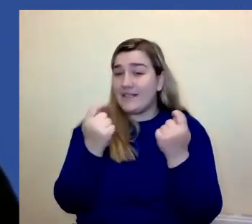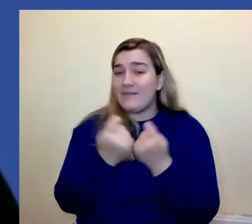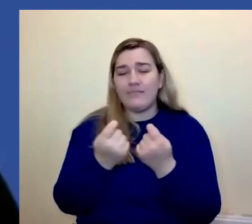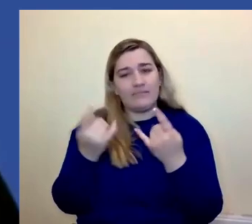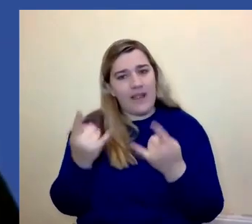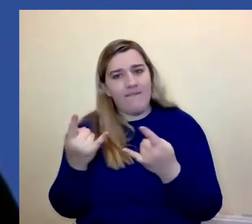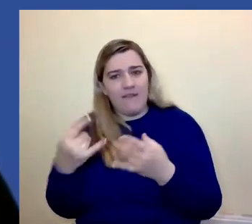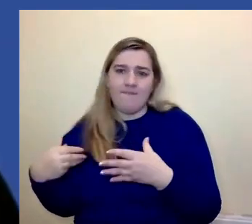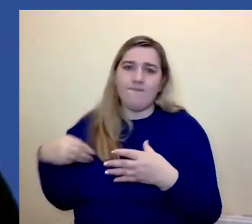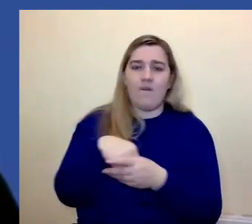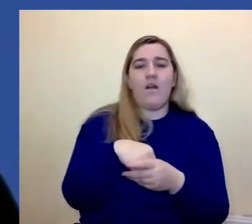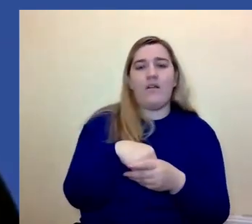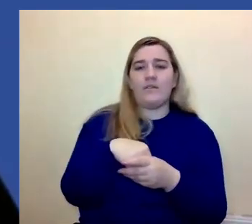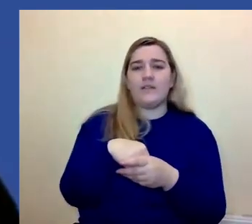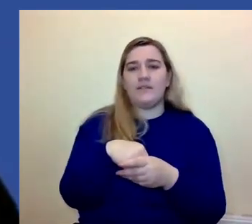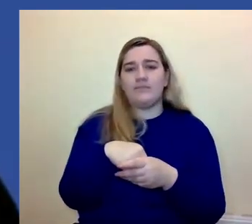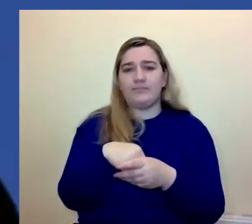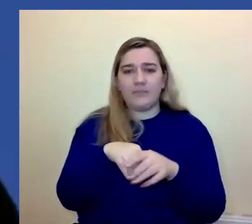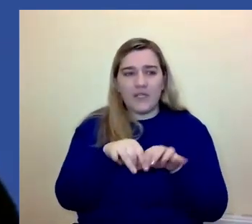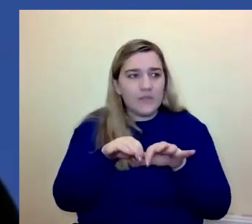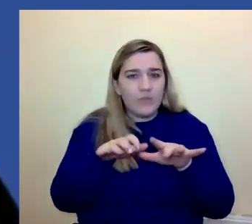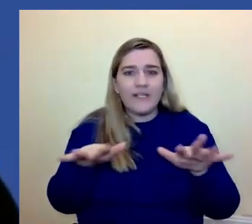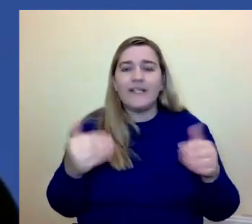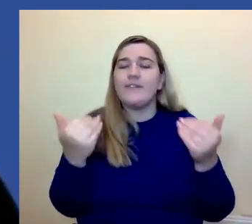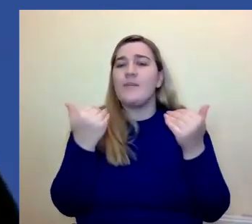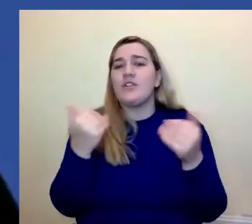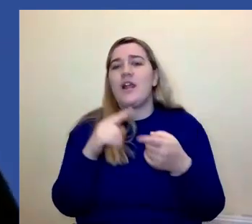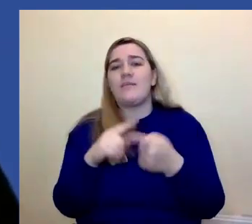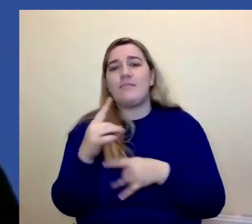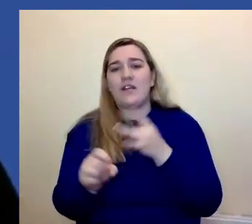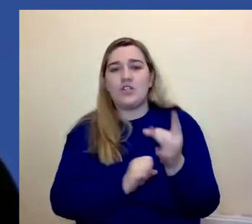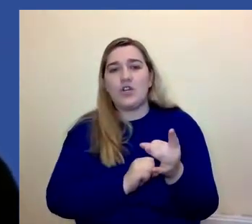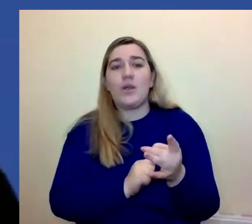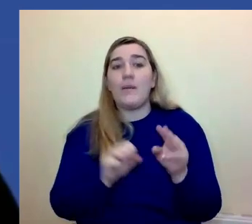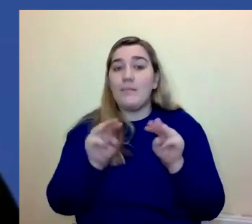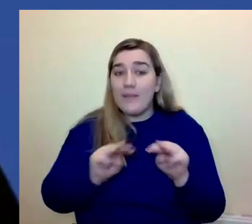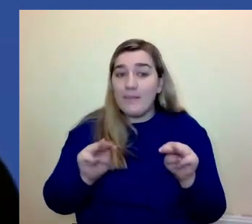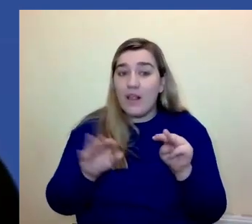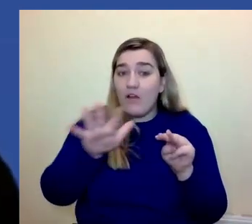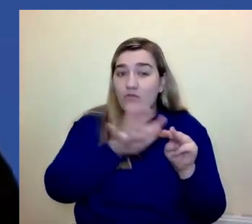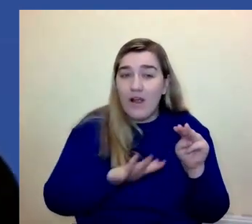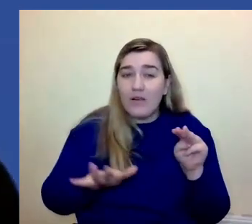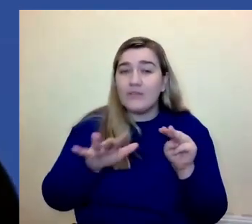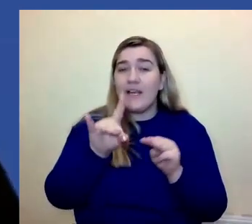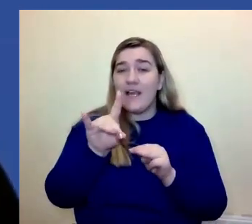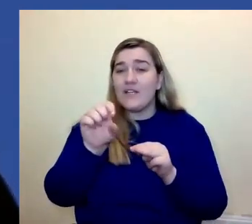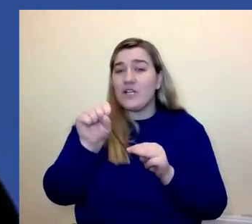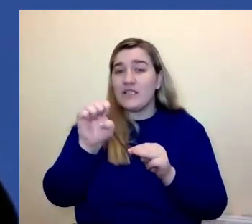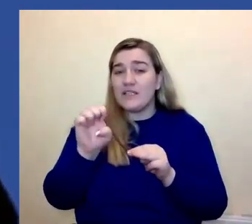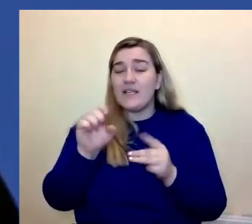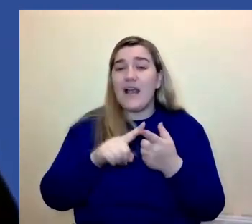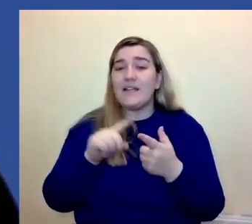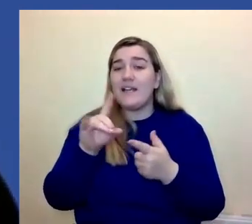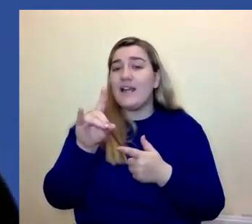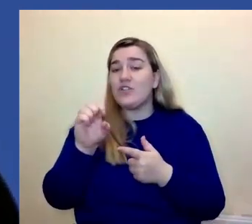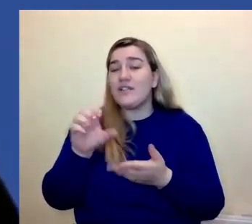involved in rolling out information and in making sure that people across the HSE and HSE funded services have